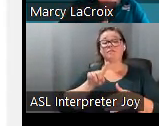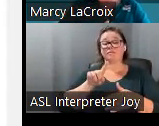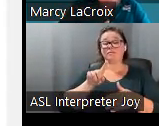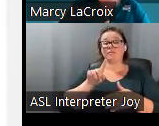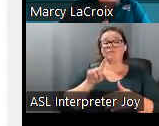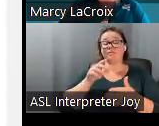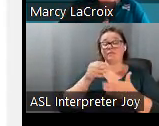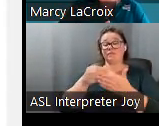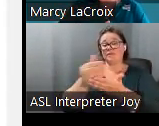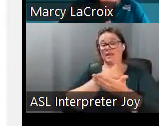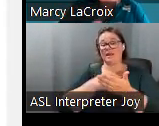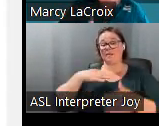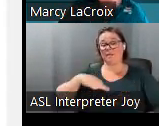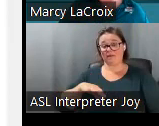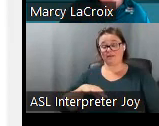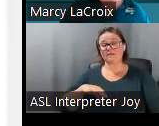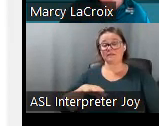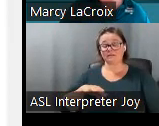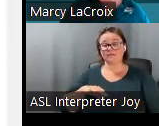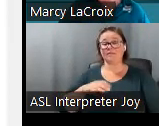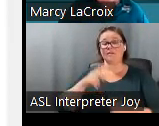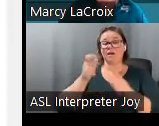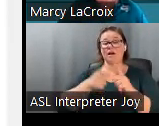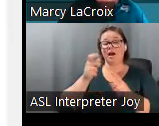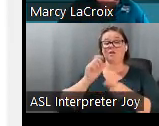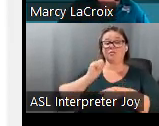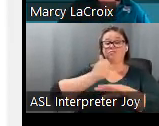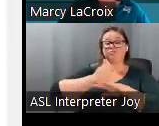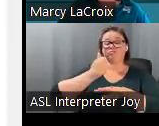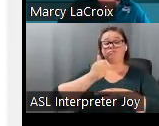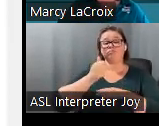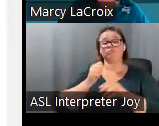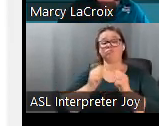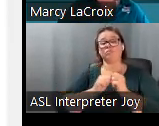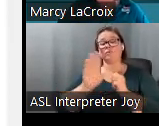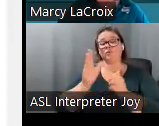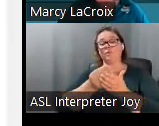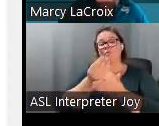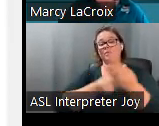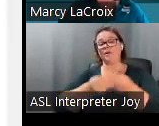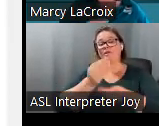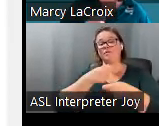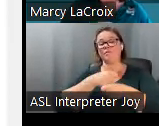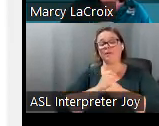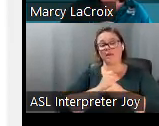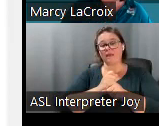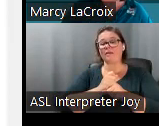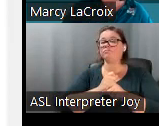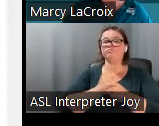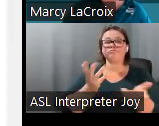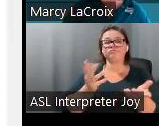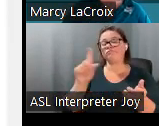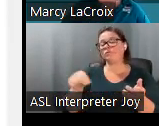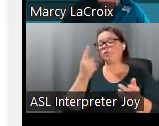those benefits are auto-populated into your budget, making it, just one